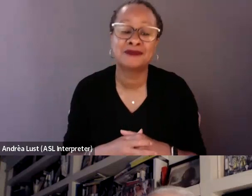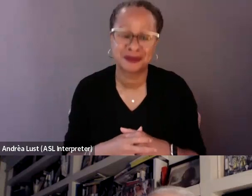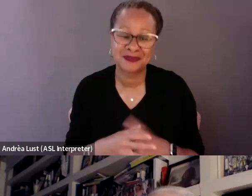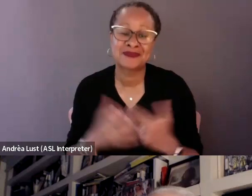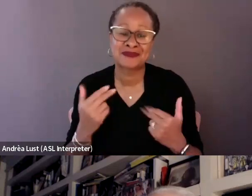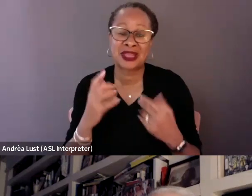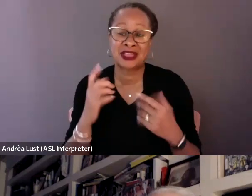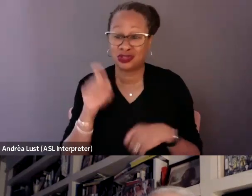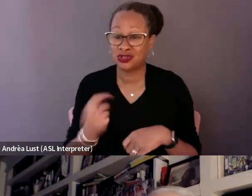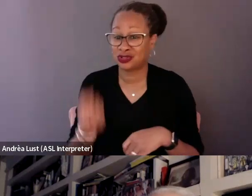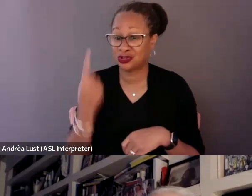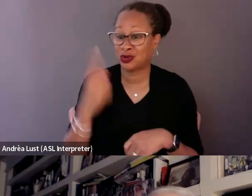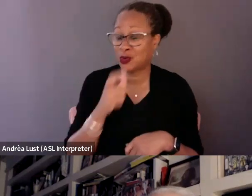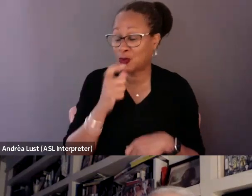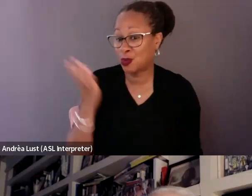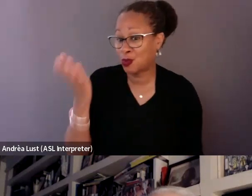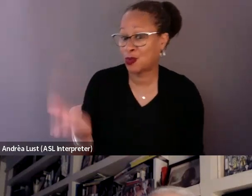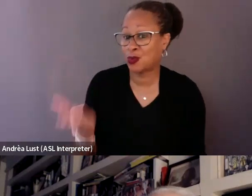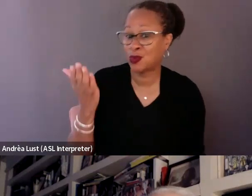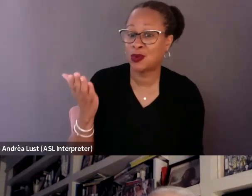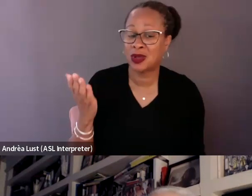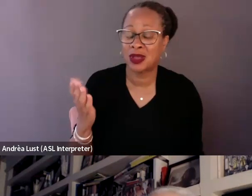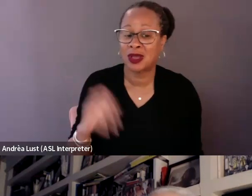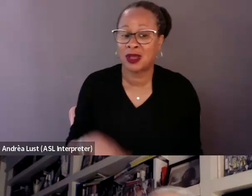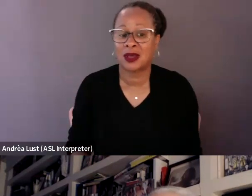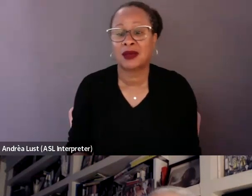to understand who is this journalist,